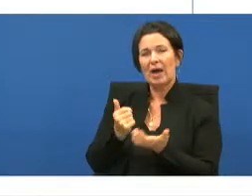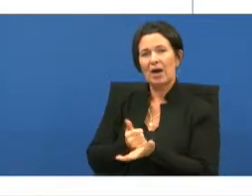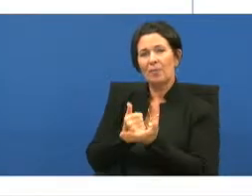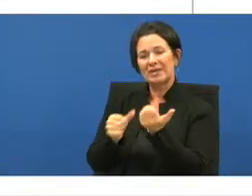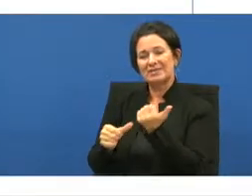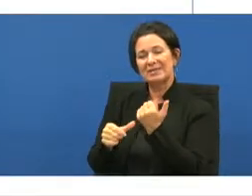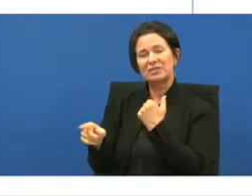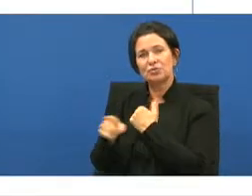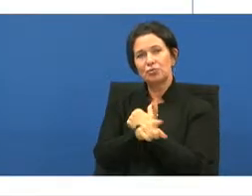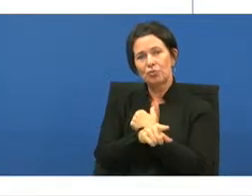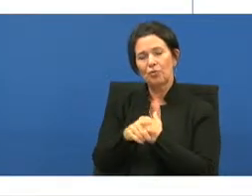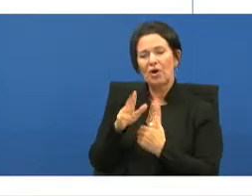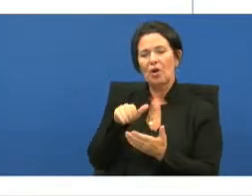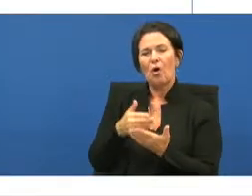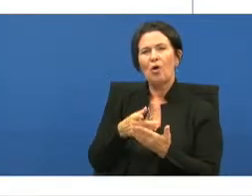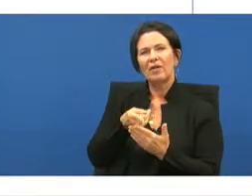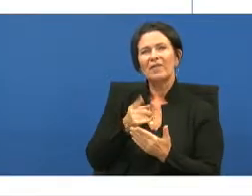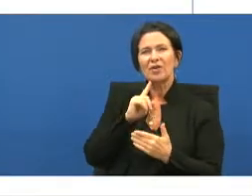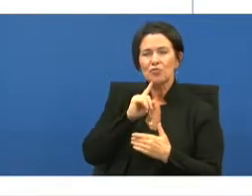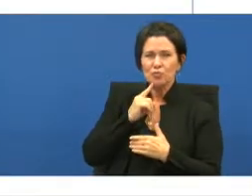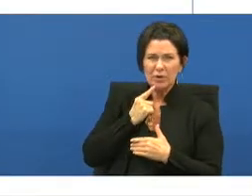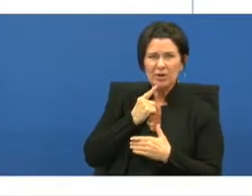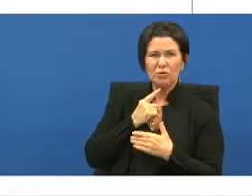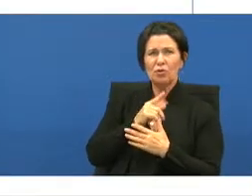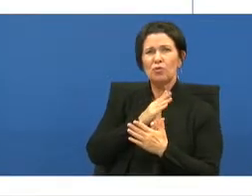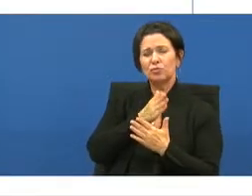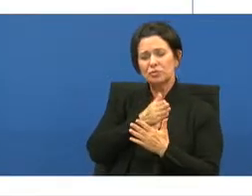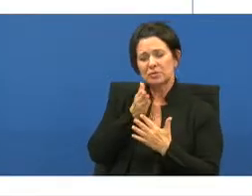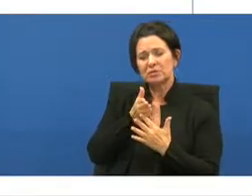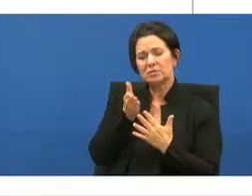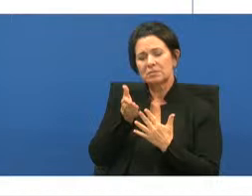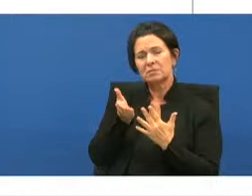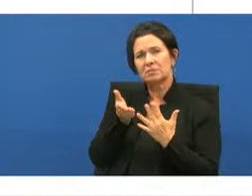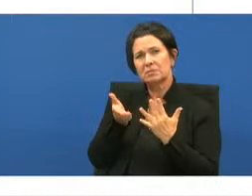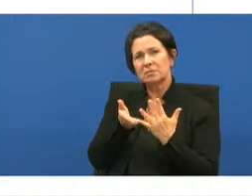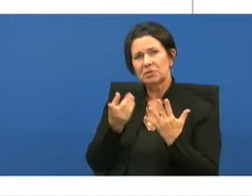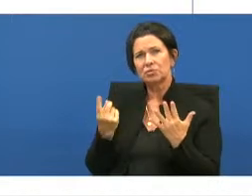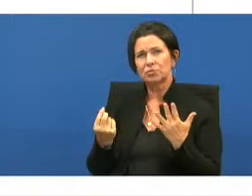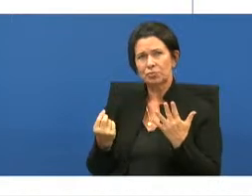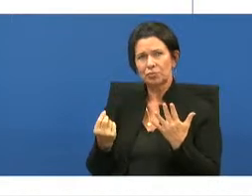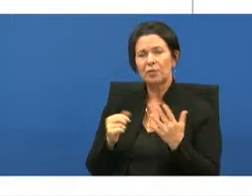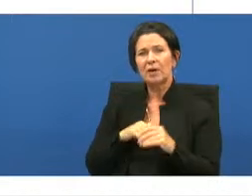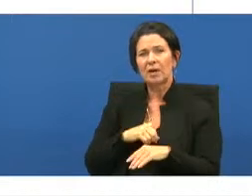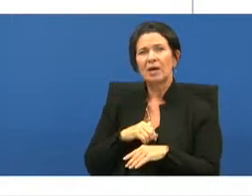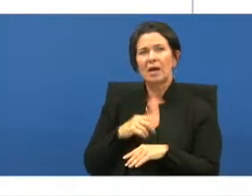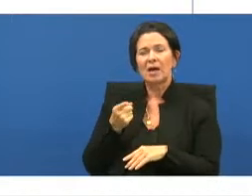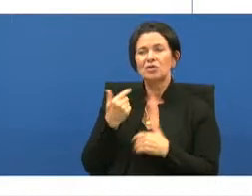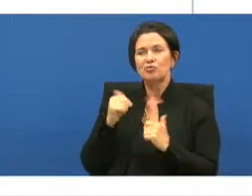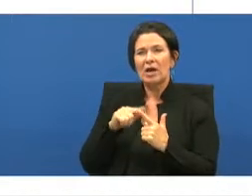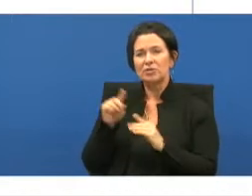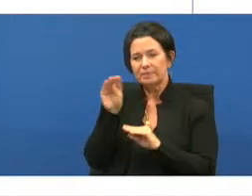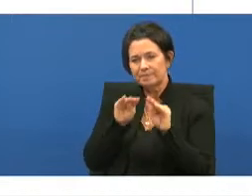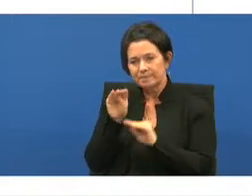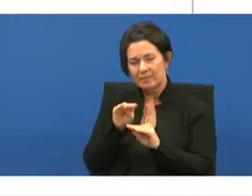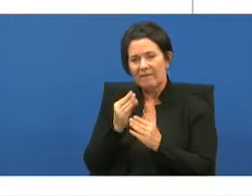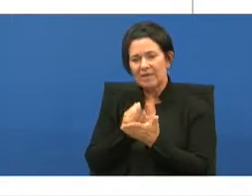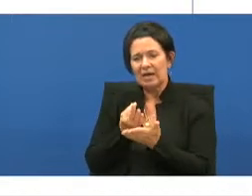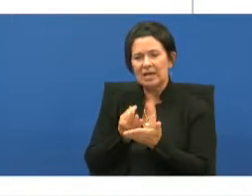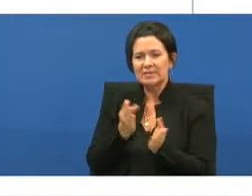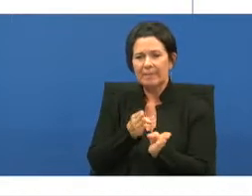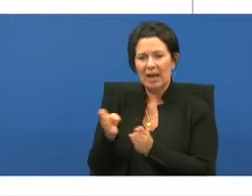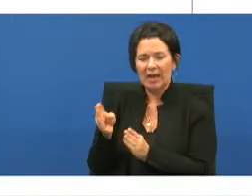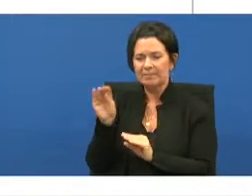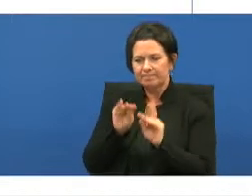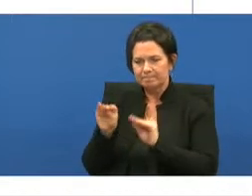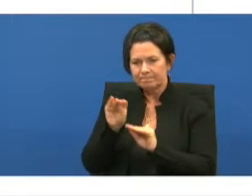all of these critical next steps, finding the hotelier, hotel development, putting together the finance plan, putting